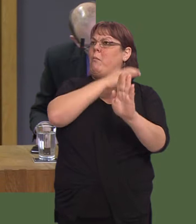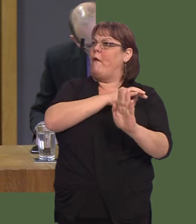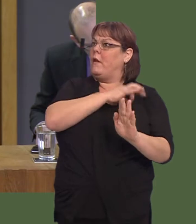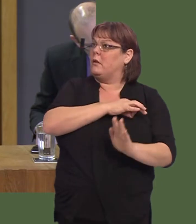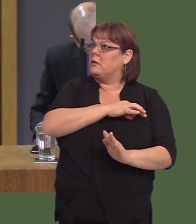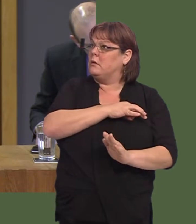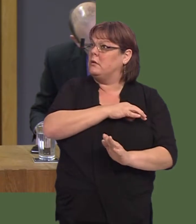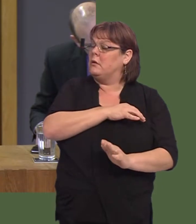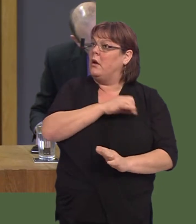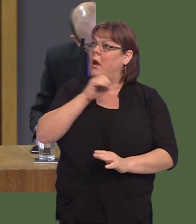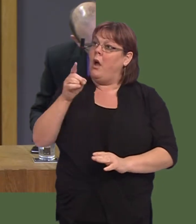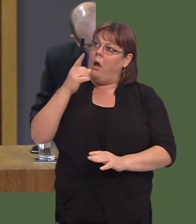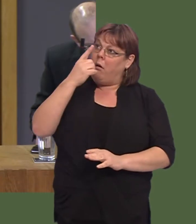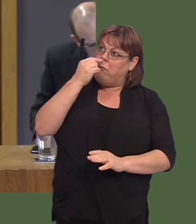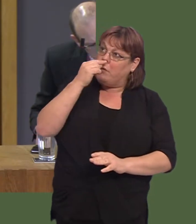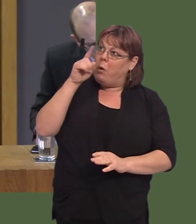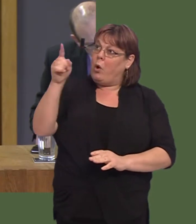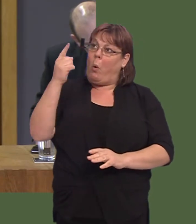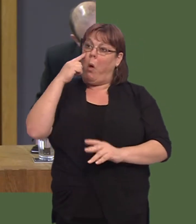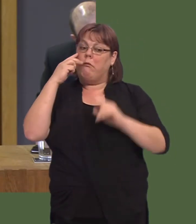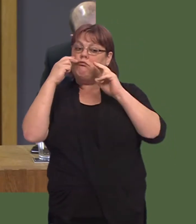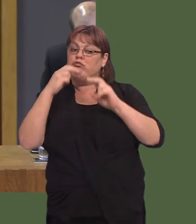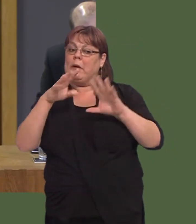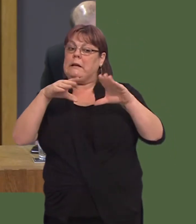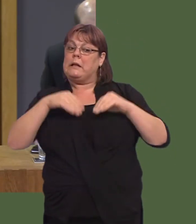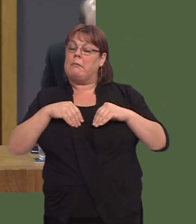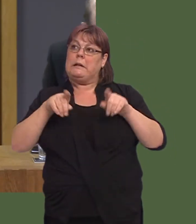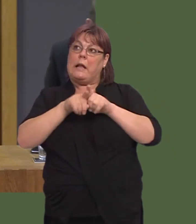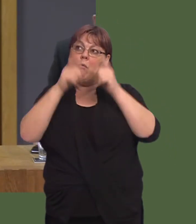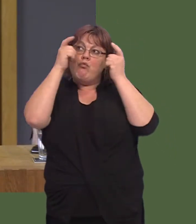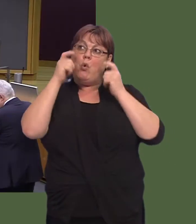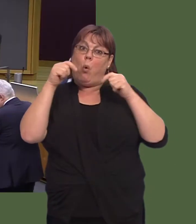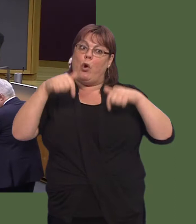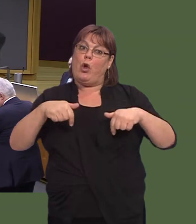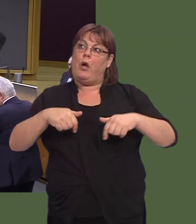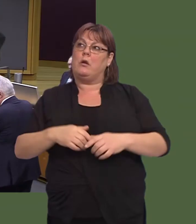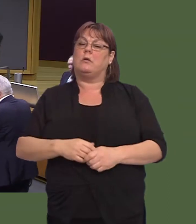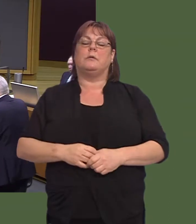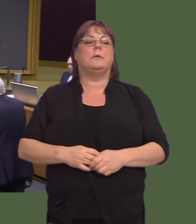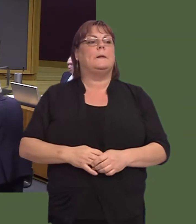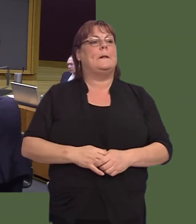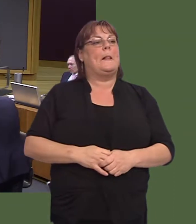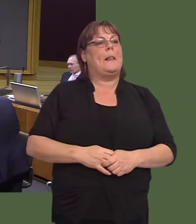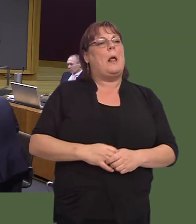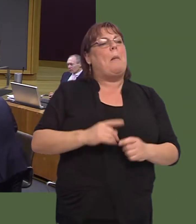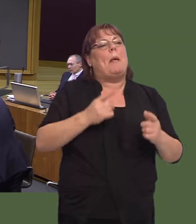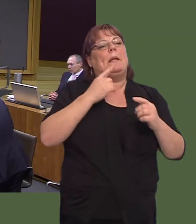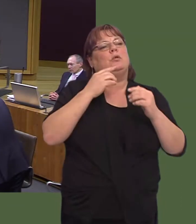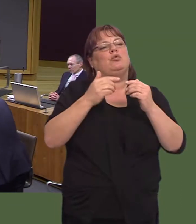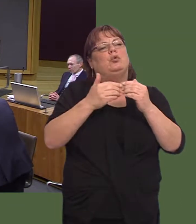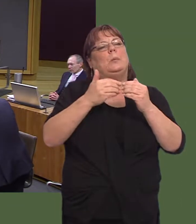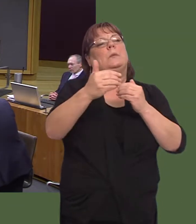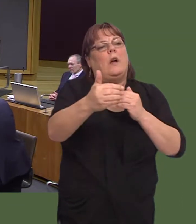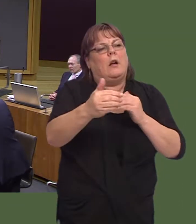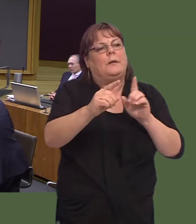matter of principle, would you be open to such legislation here in Wales? I think that goes a step perhaps too far. What I